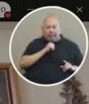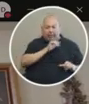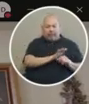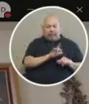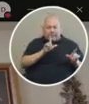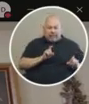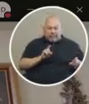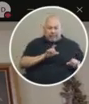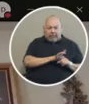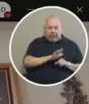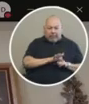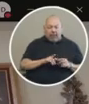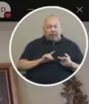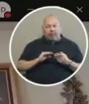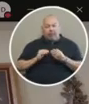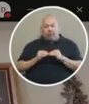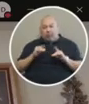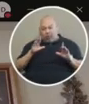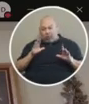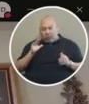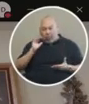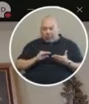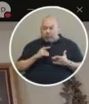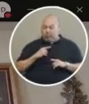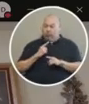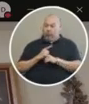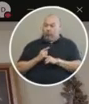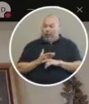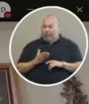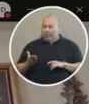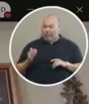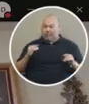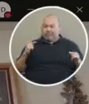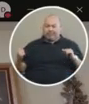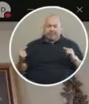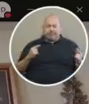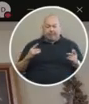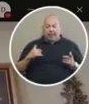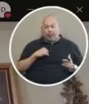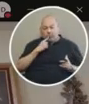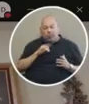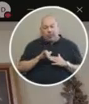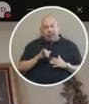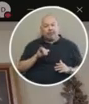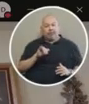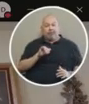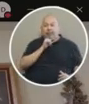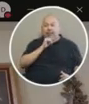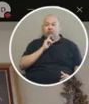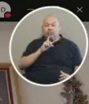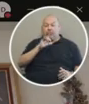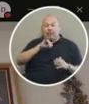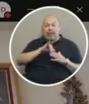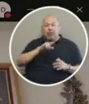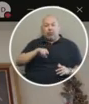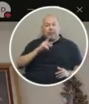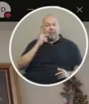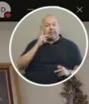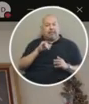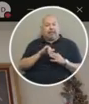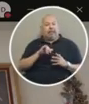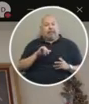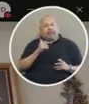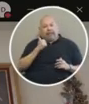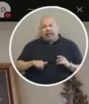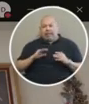enough. Our numbers are low because we've done the right things. I would tell you that I don't know that you can say